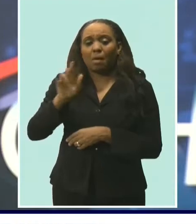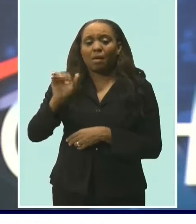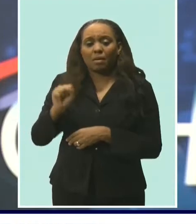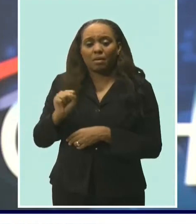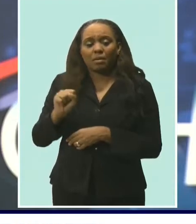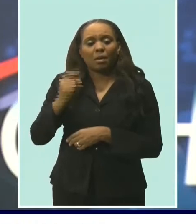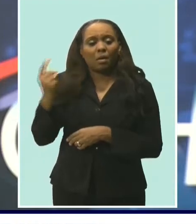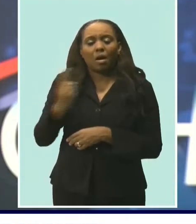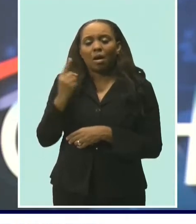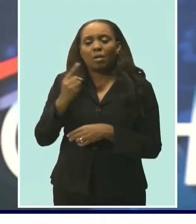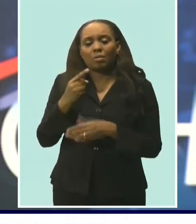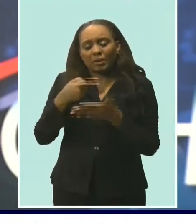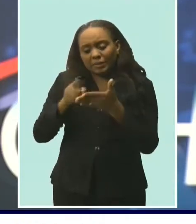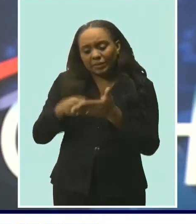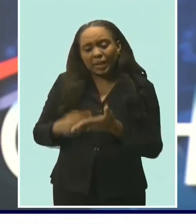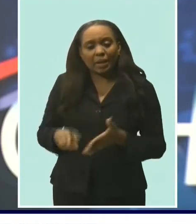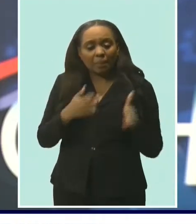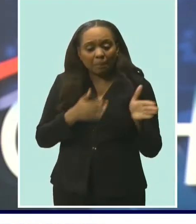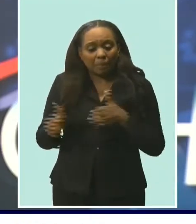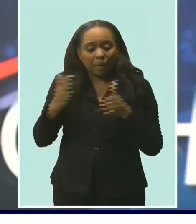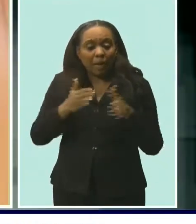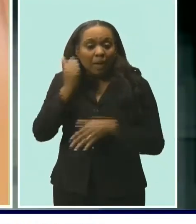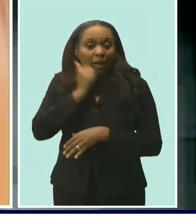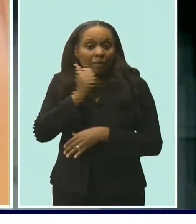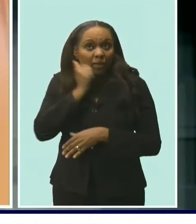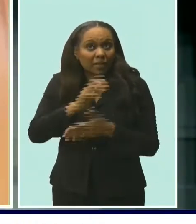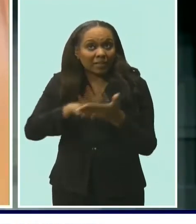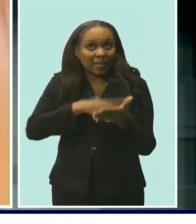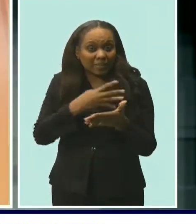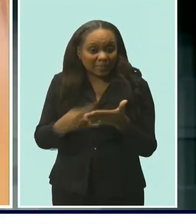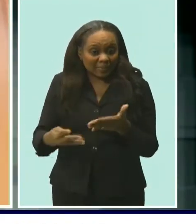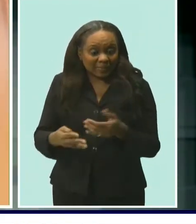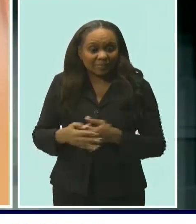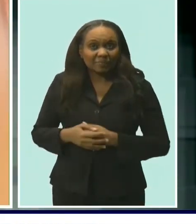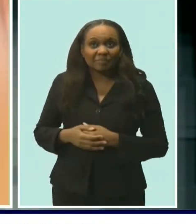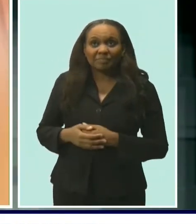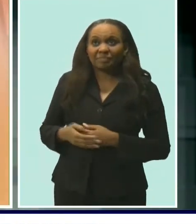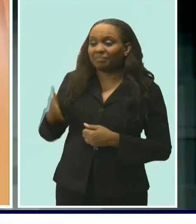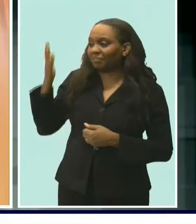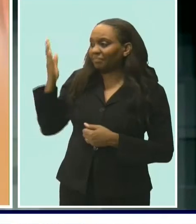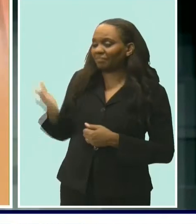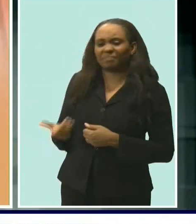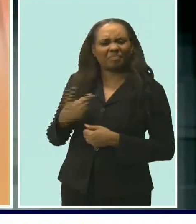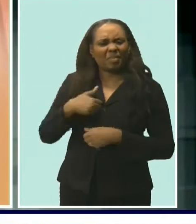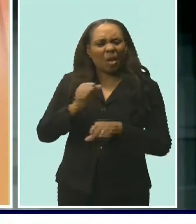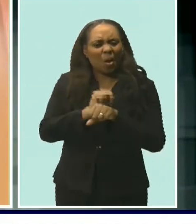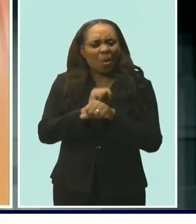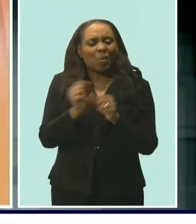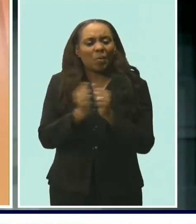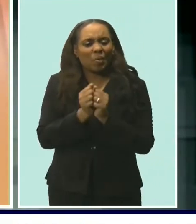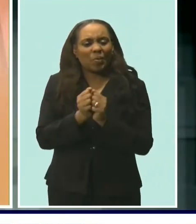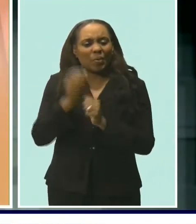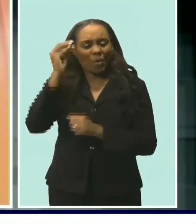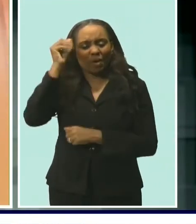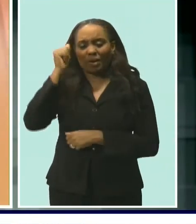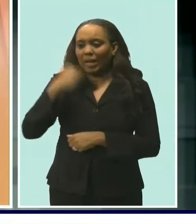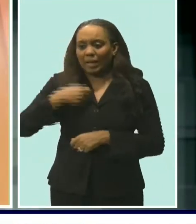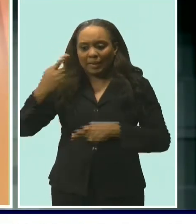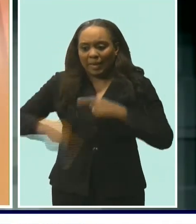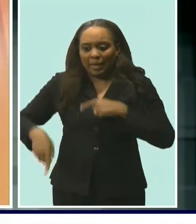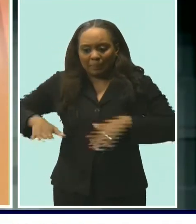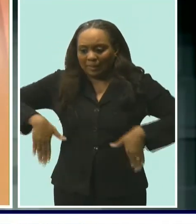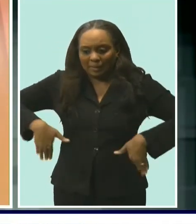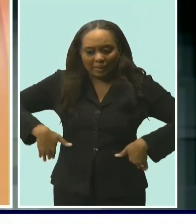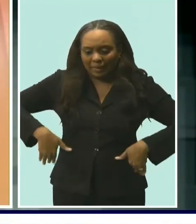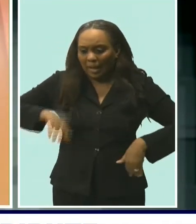plan his daily schedule. During the time I worked with him, I could not be late, and